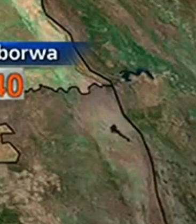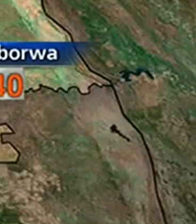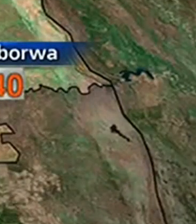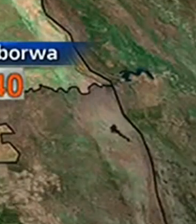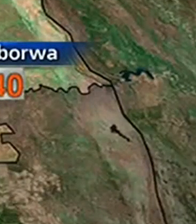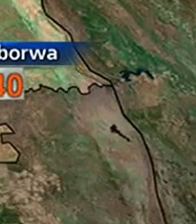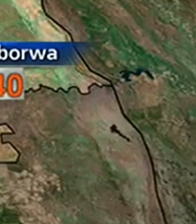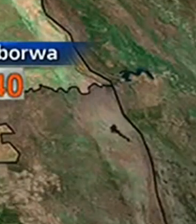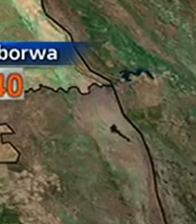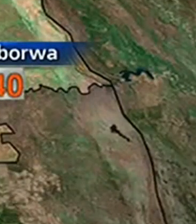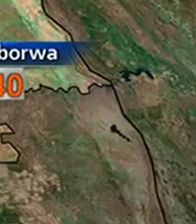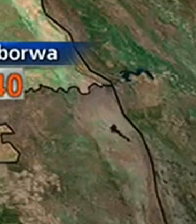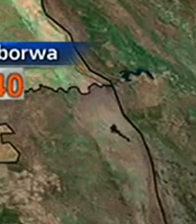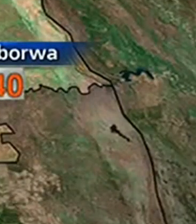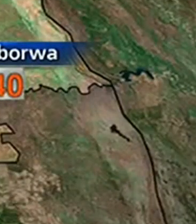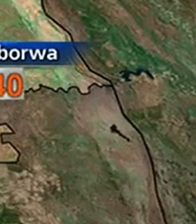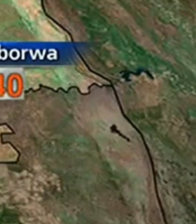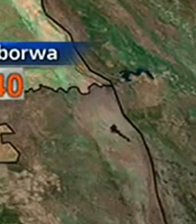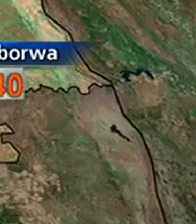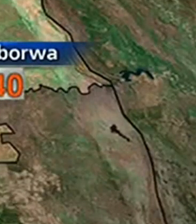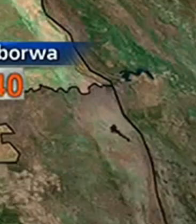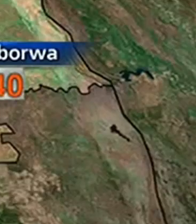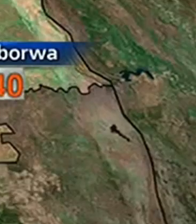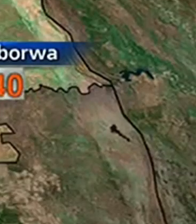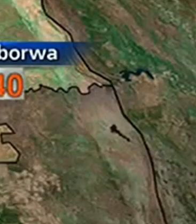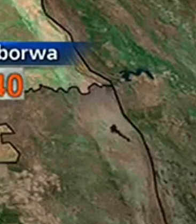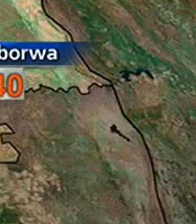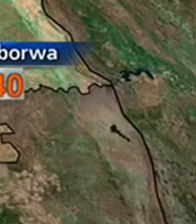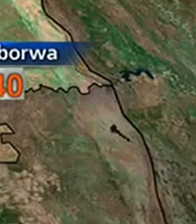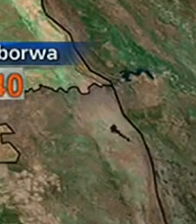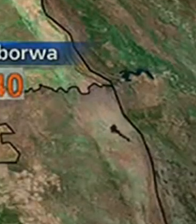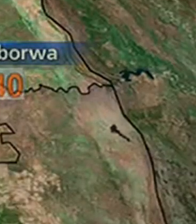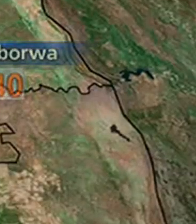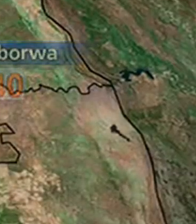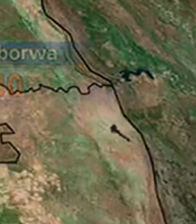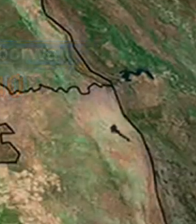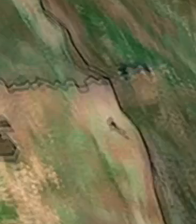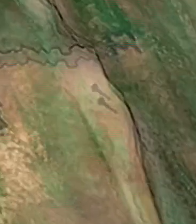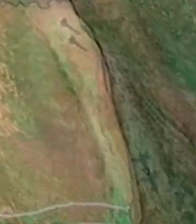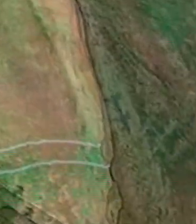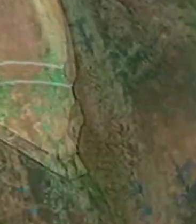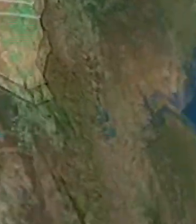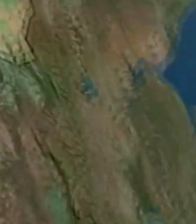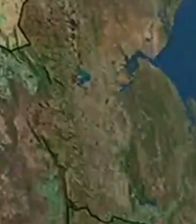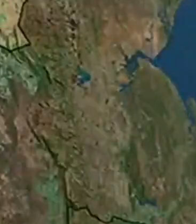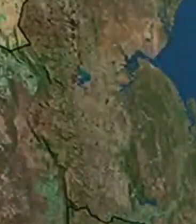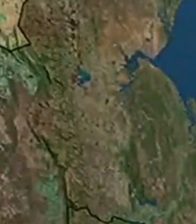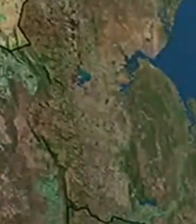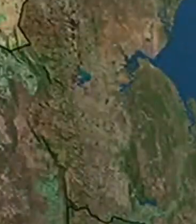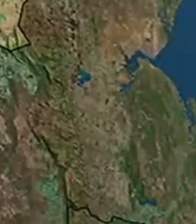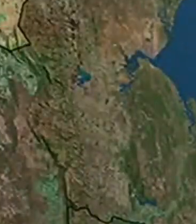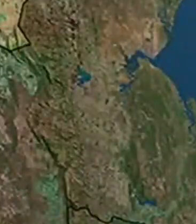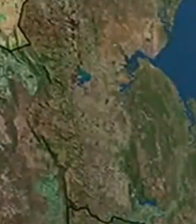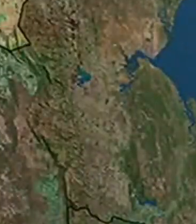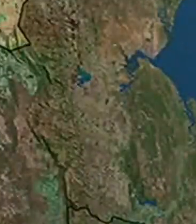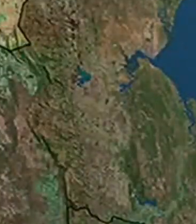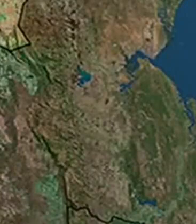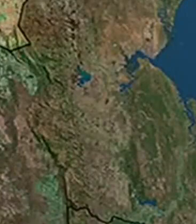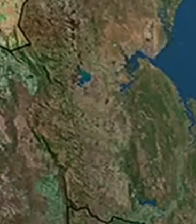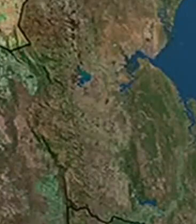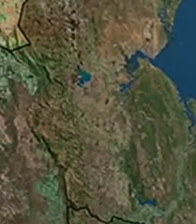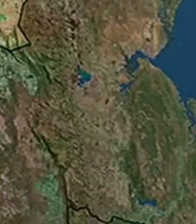Limpopo teng Phalaboro go tlana mogote thata ka digrata di le 40 fa Thohoyandou yona e tla be ke mo go digrata di le 37 mme re